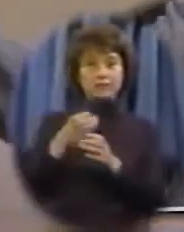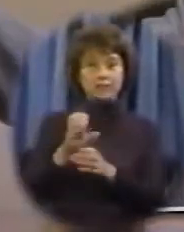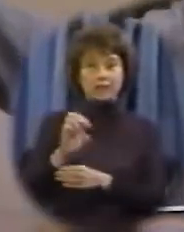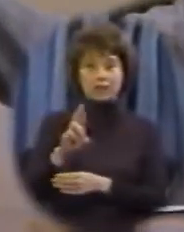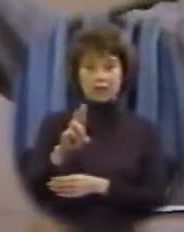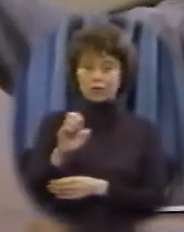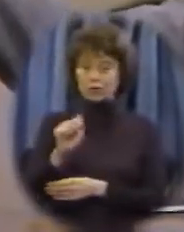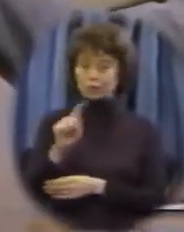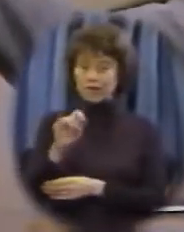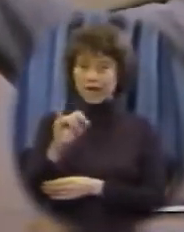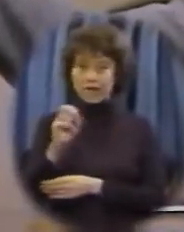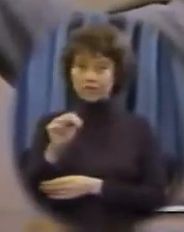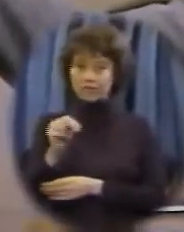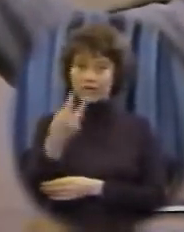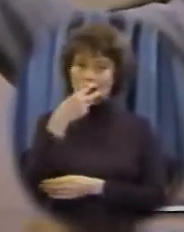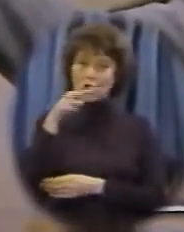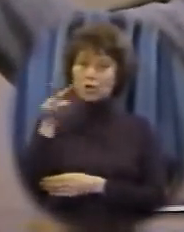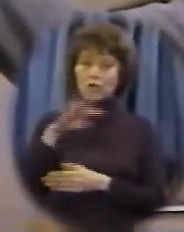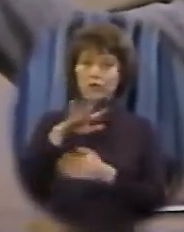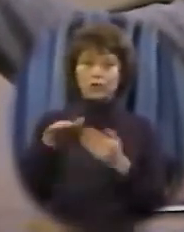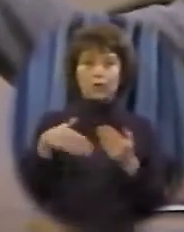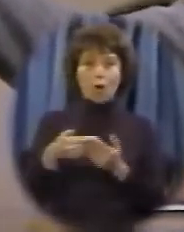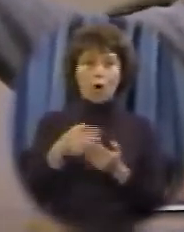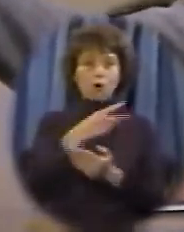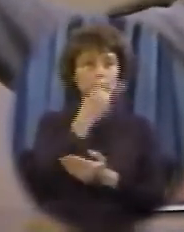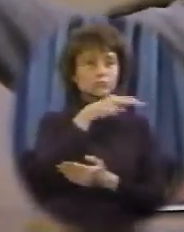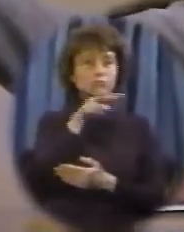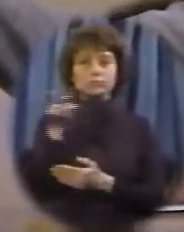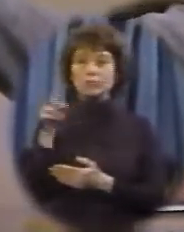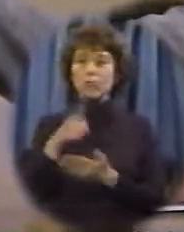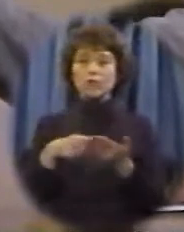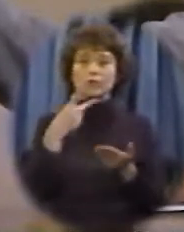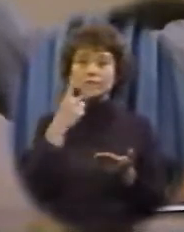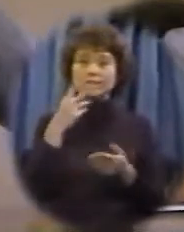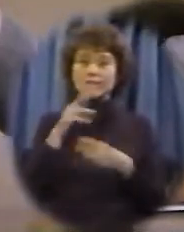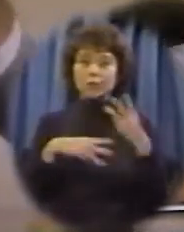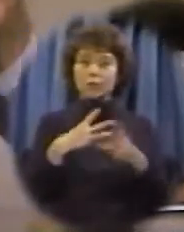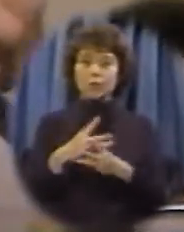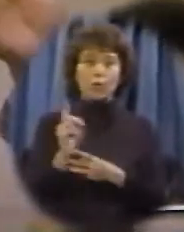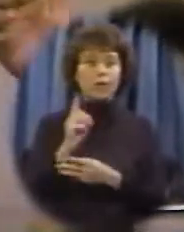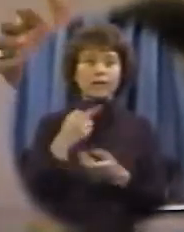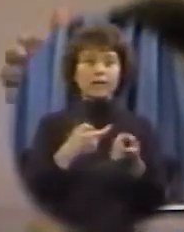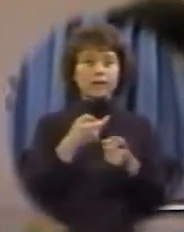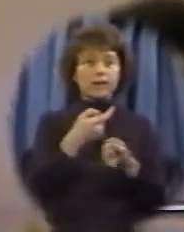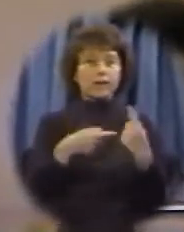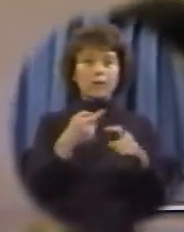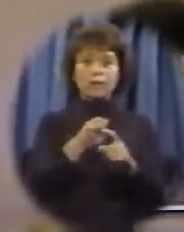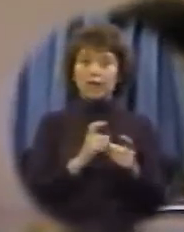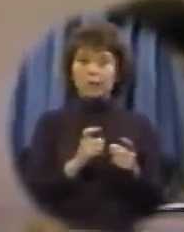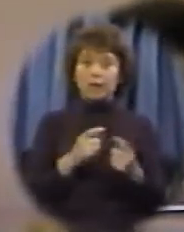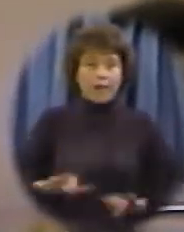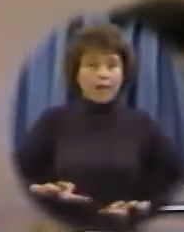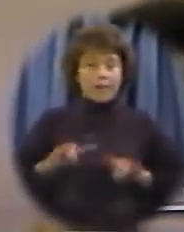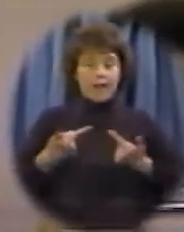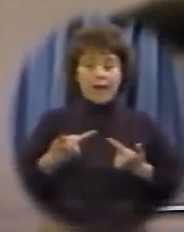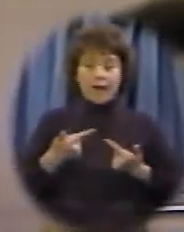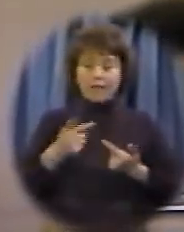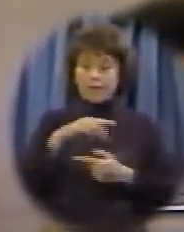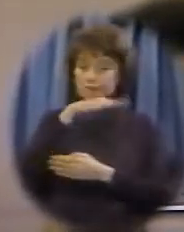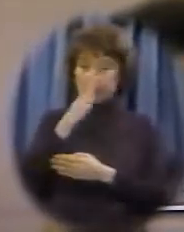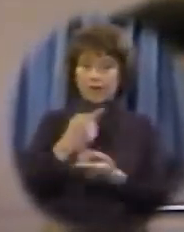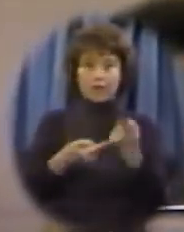what all that you see now, from whence did it come? Life has never been generated from dead matter. From nothing, nothing